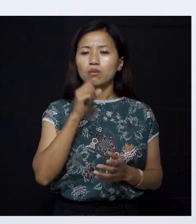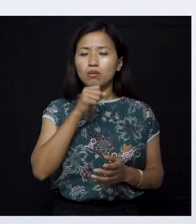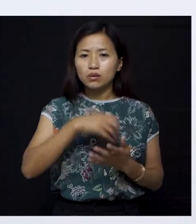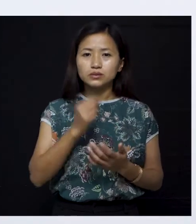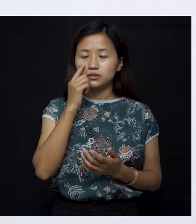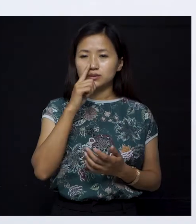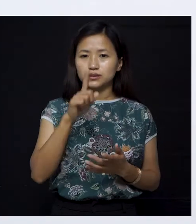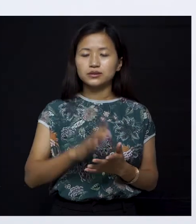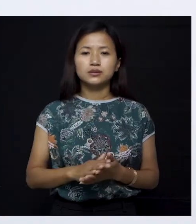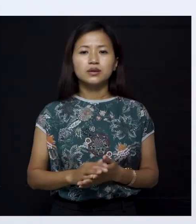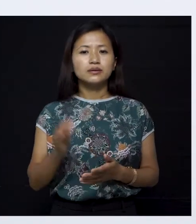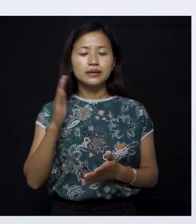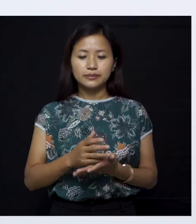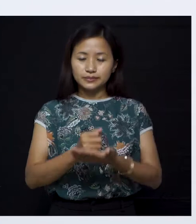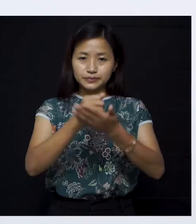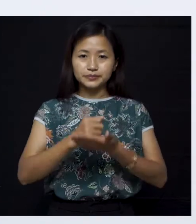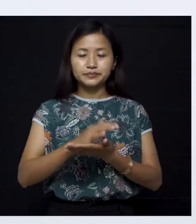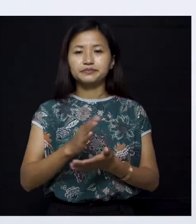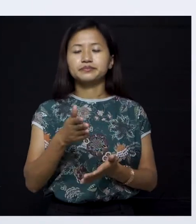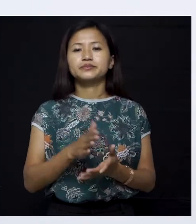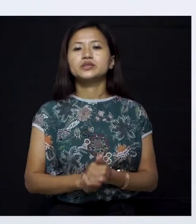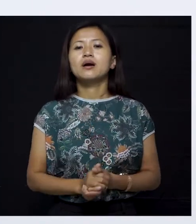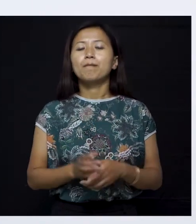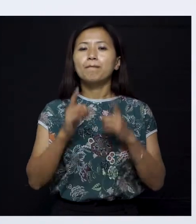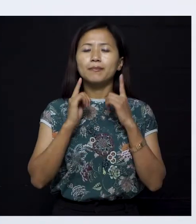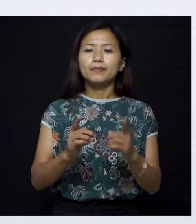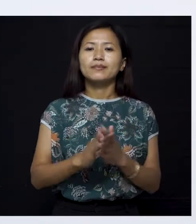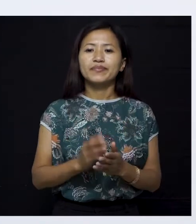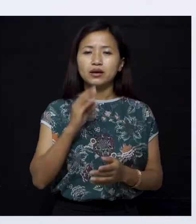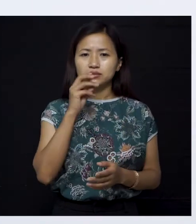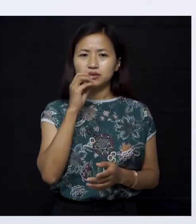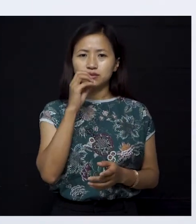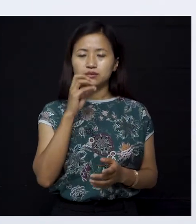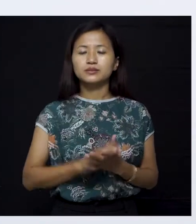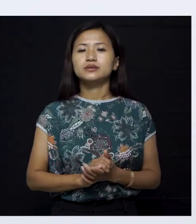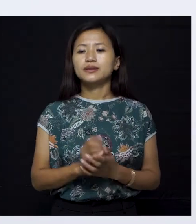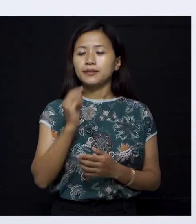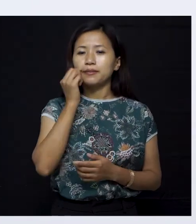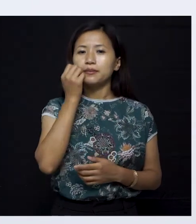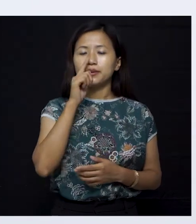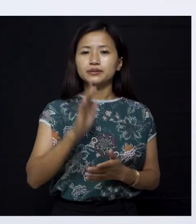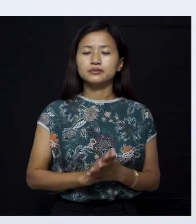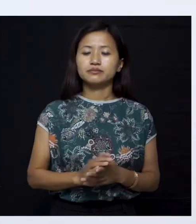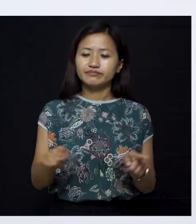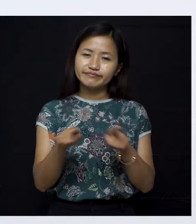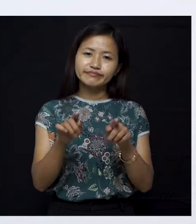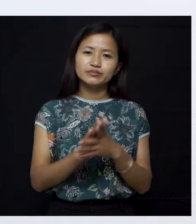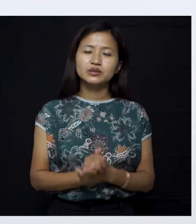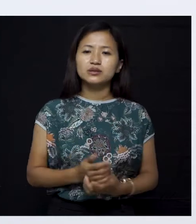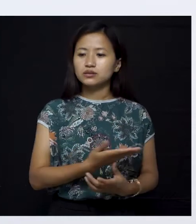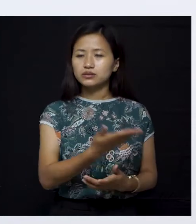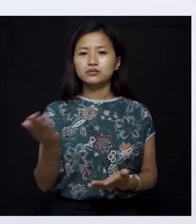talking and talking and nothing else. Sometimes we grumble at our parents like that, but they also have